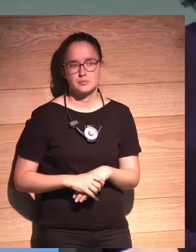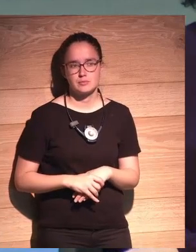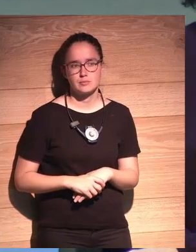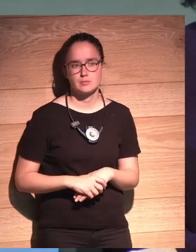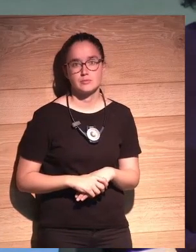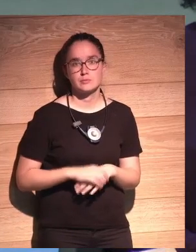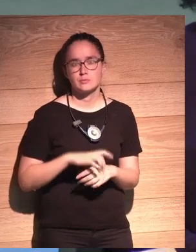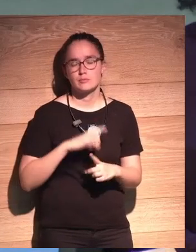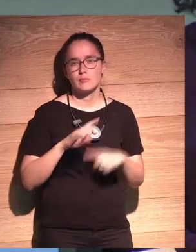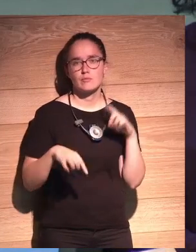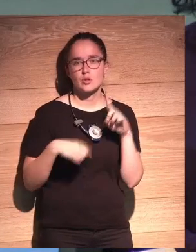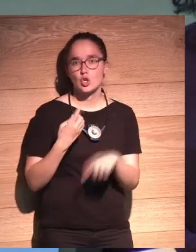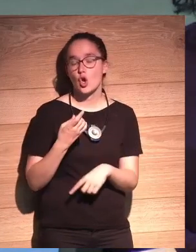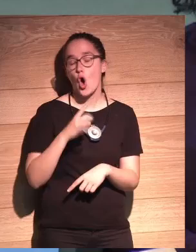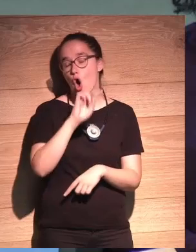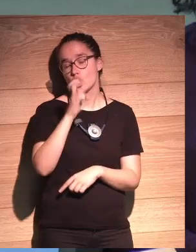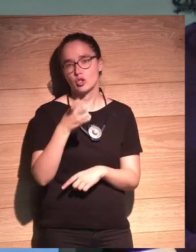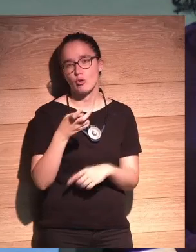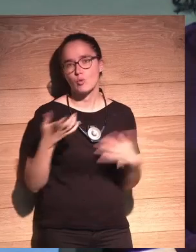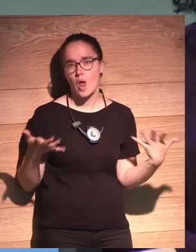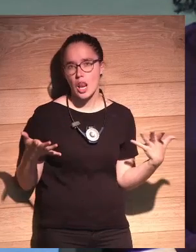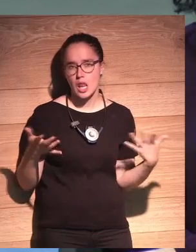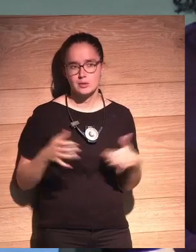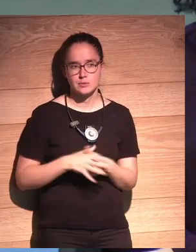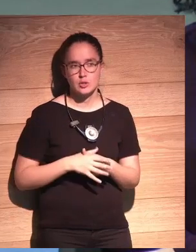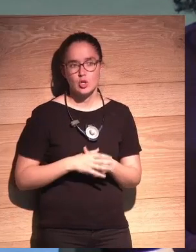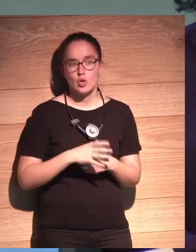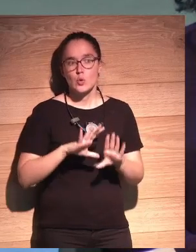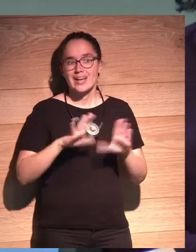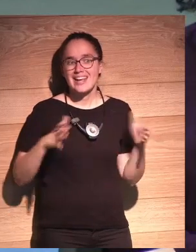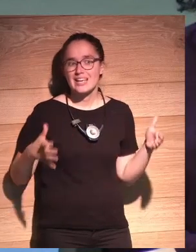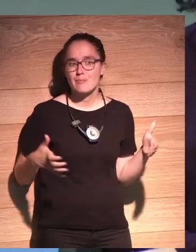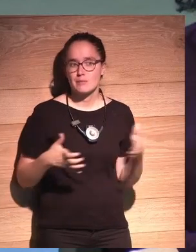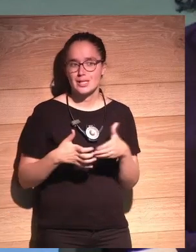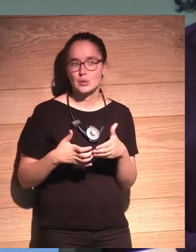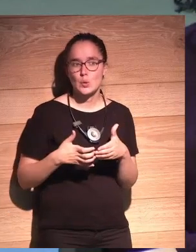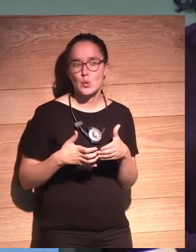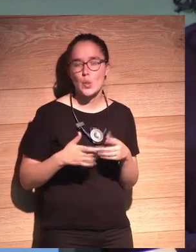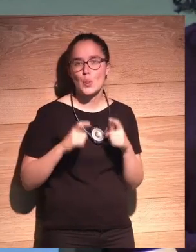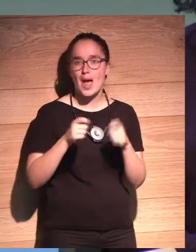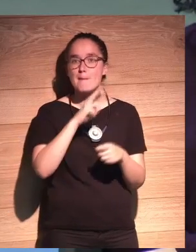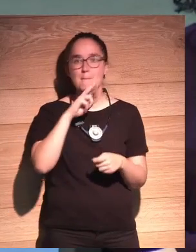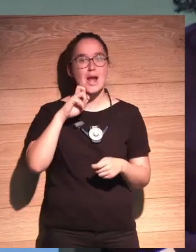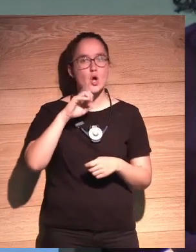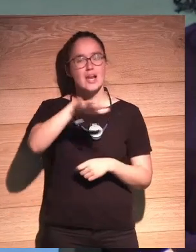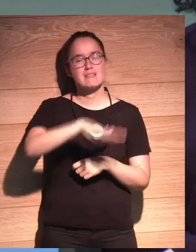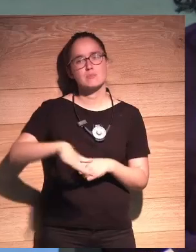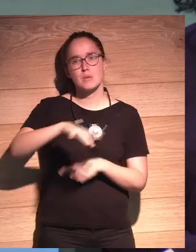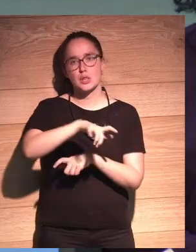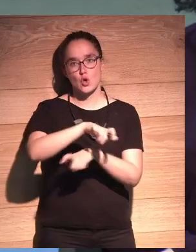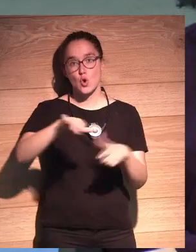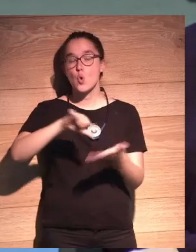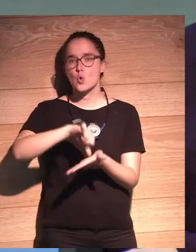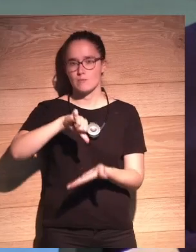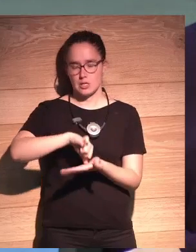the design of the facilities. Another important criteria has to do with how